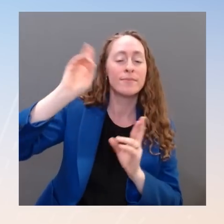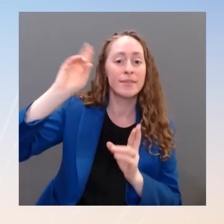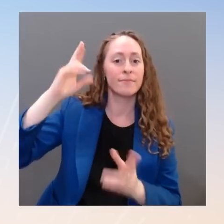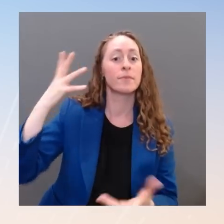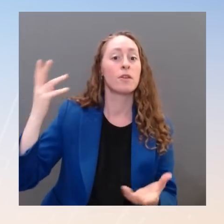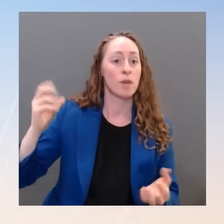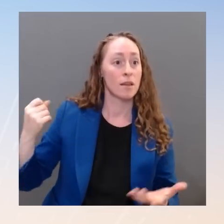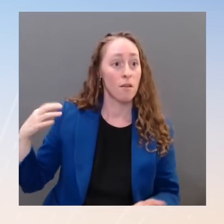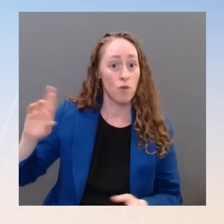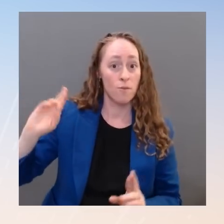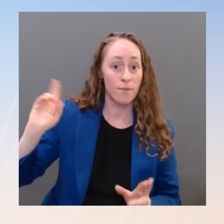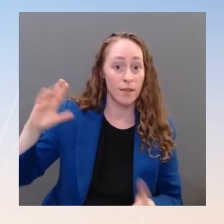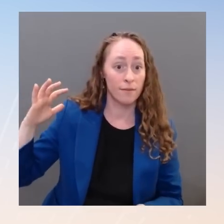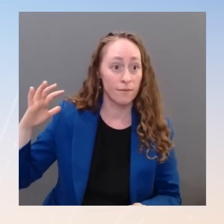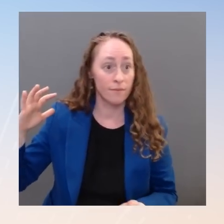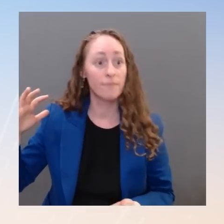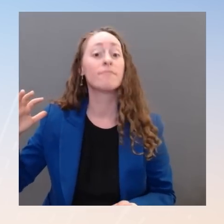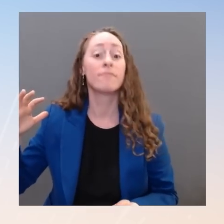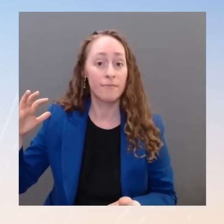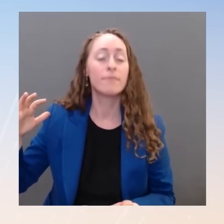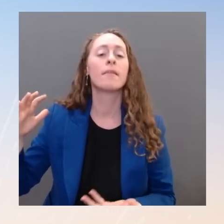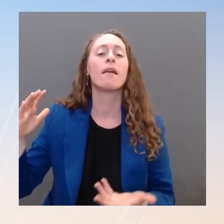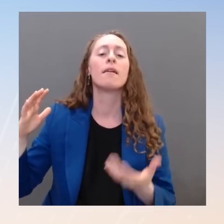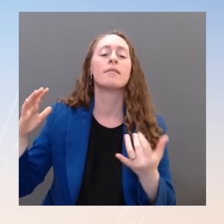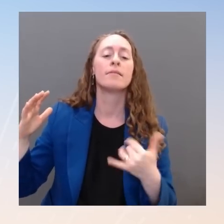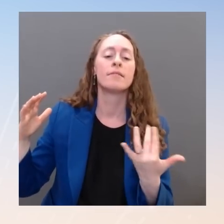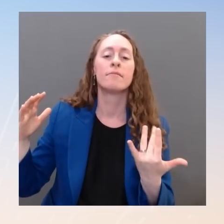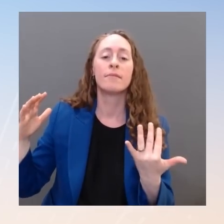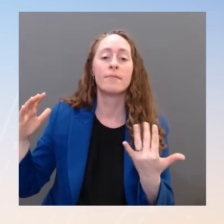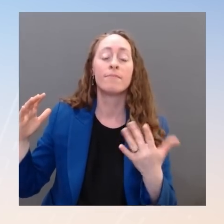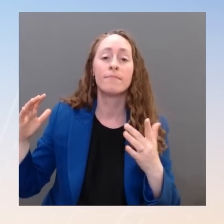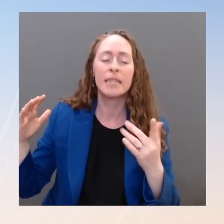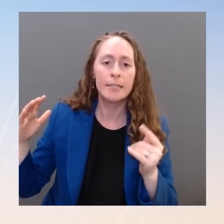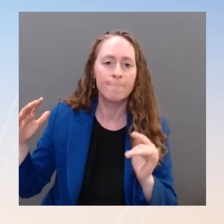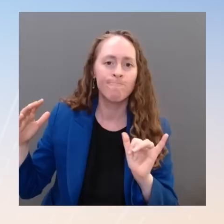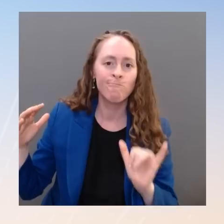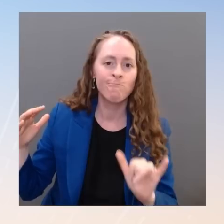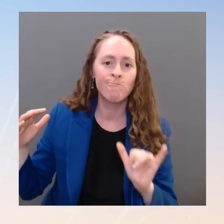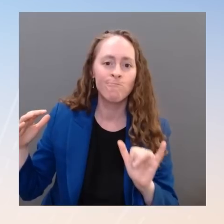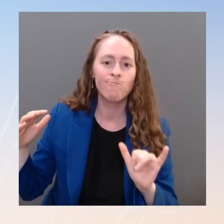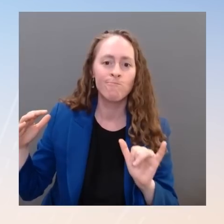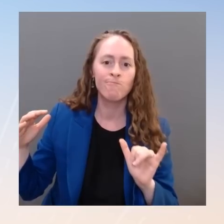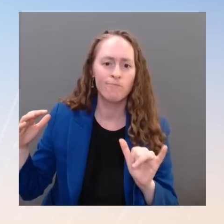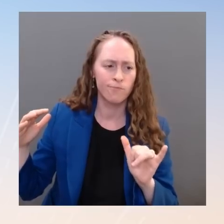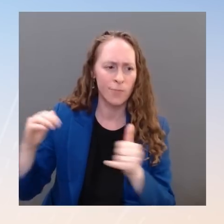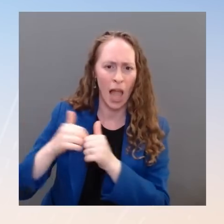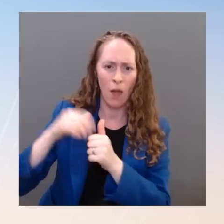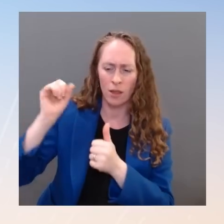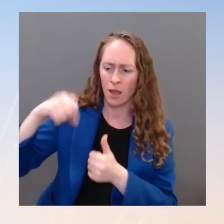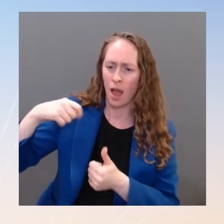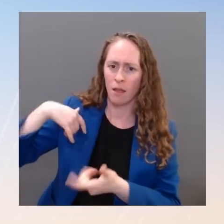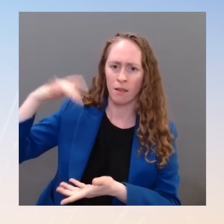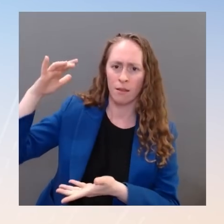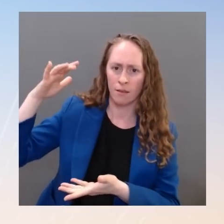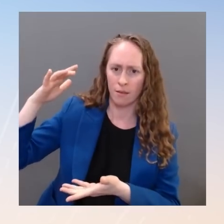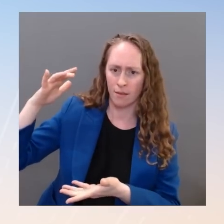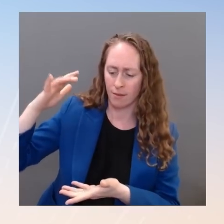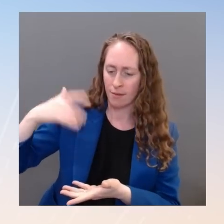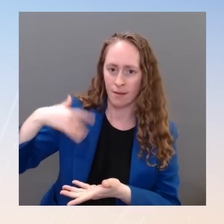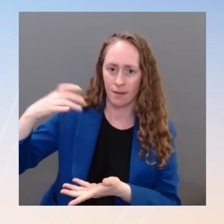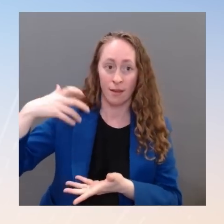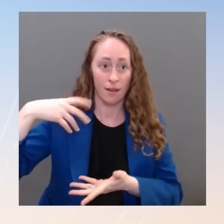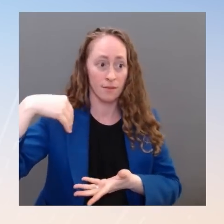is changes in growth from quarter to quarter. So because of that, even though this was the fifth largest inventory quarter in history,